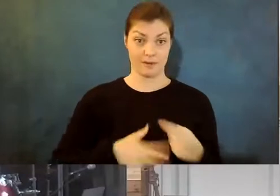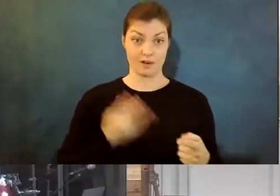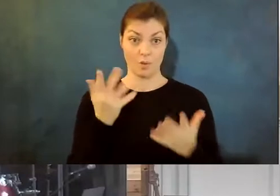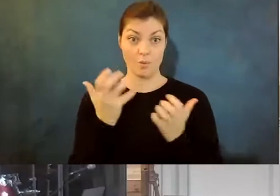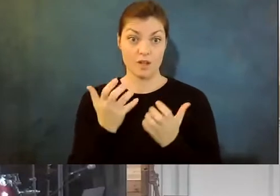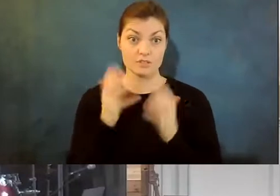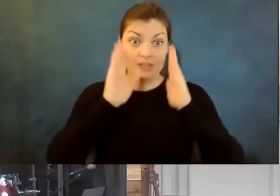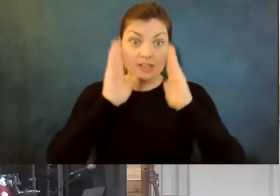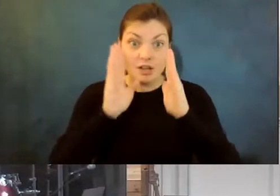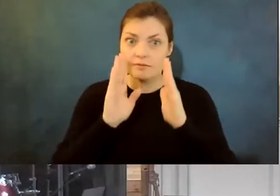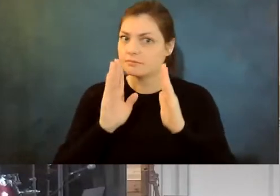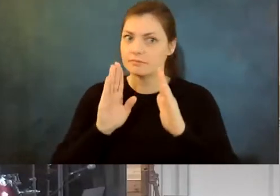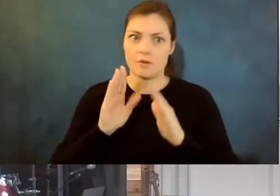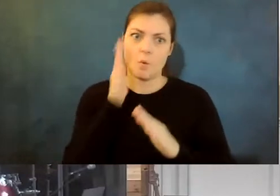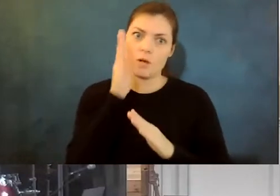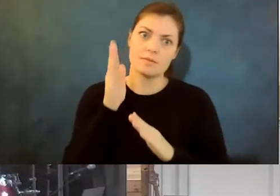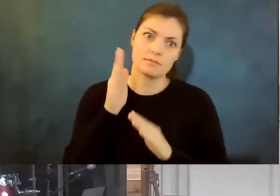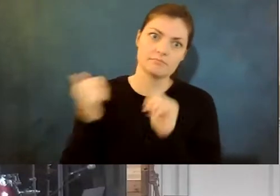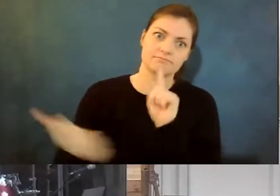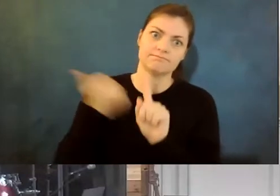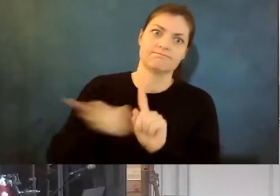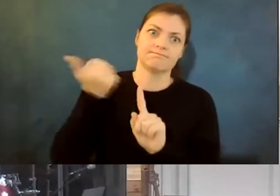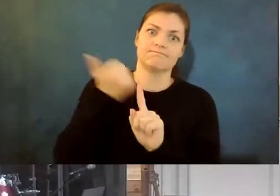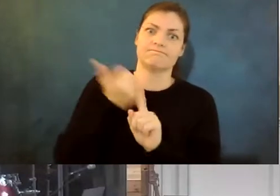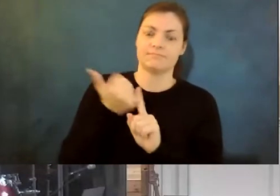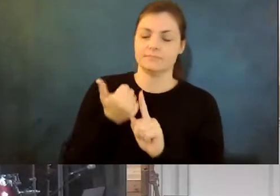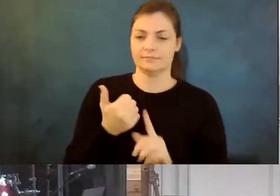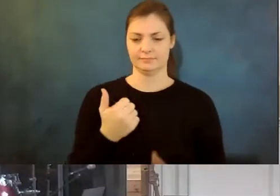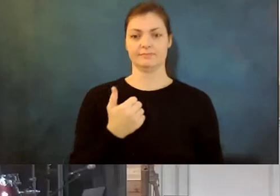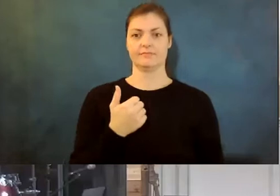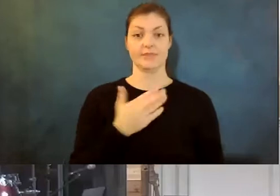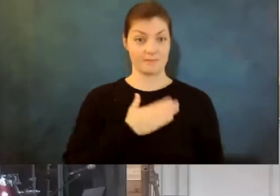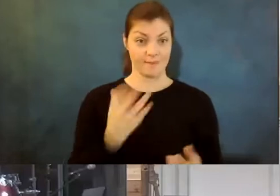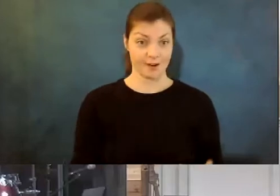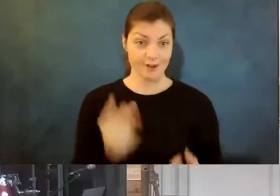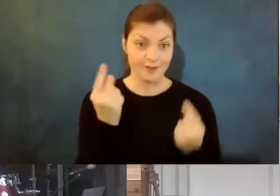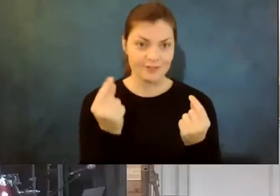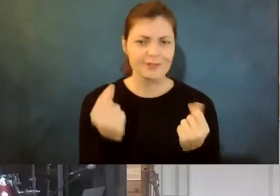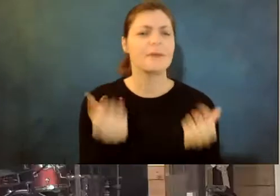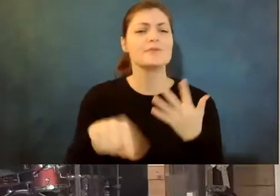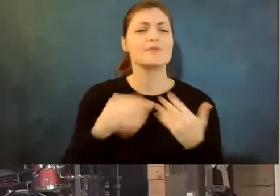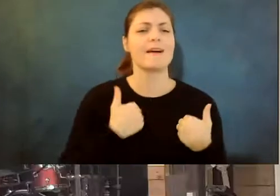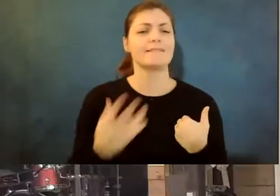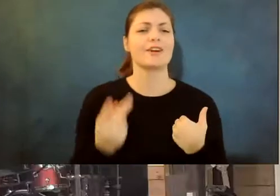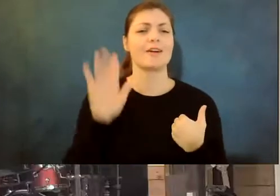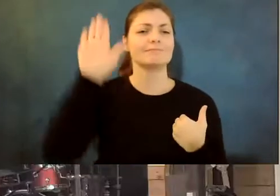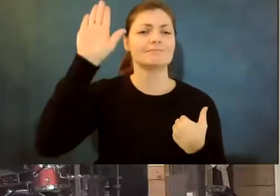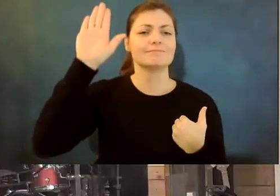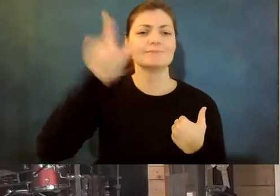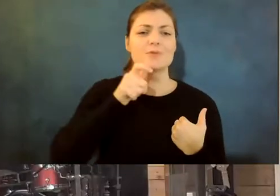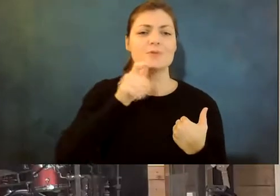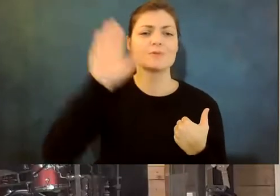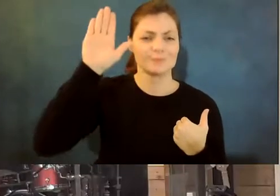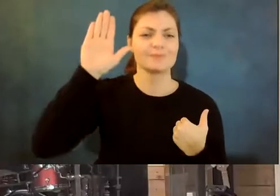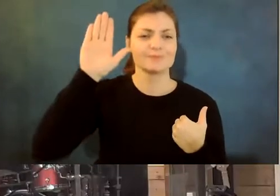not settle for anything less than full attention. Because this is what my dog does. And some of you, how many of you have dogs? So I know who I'm talking to.